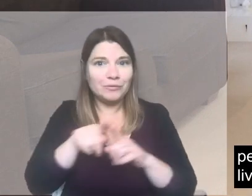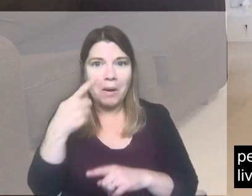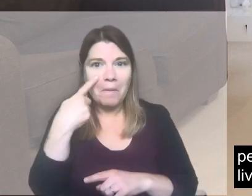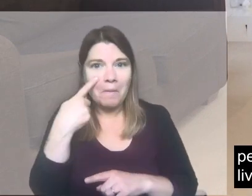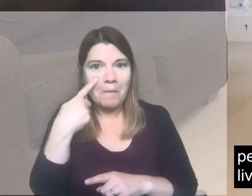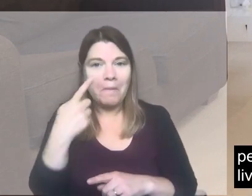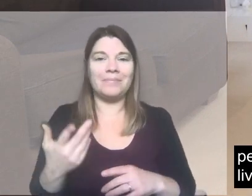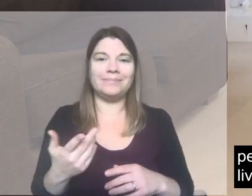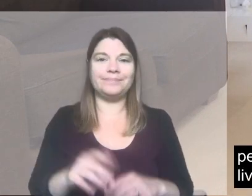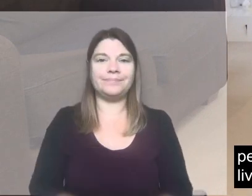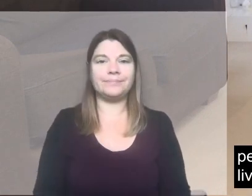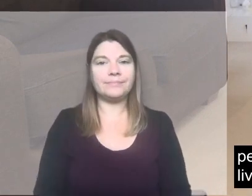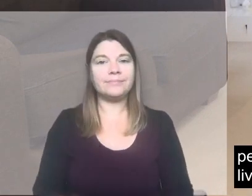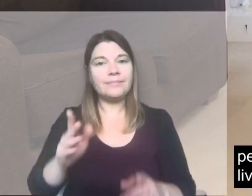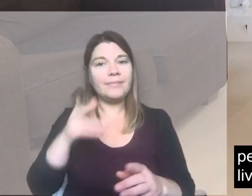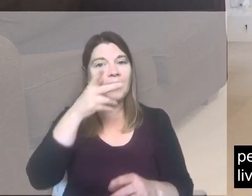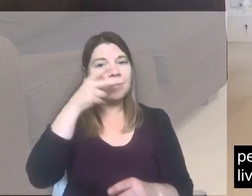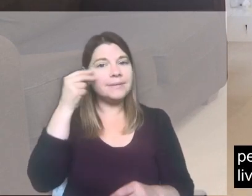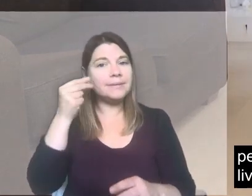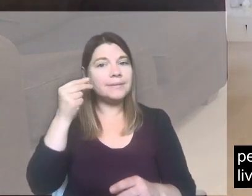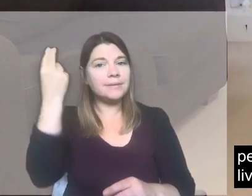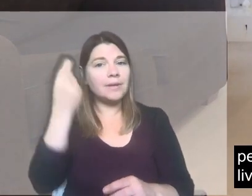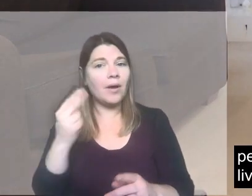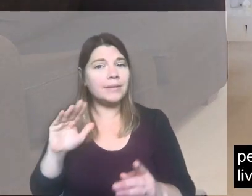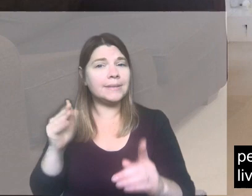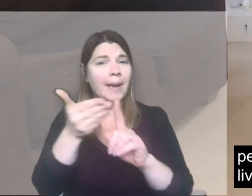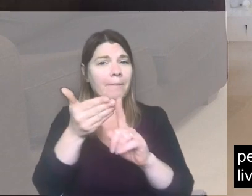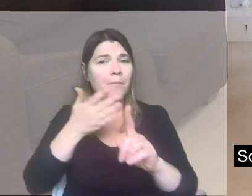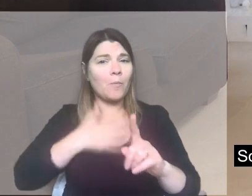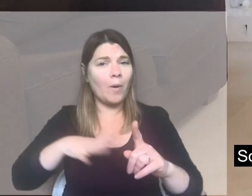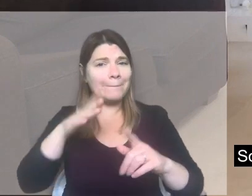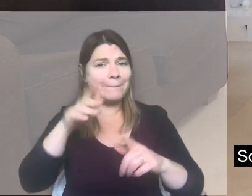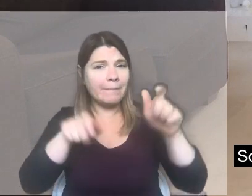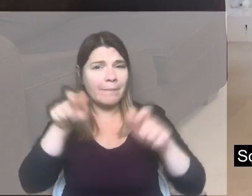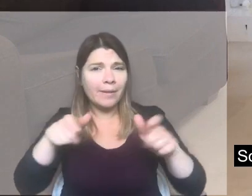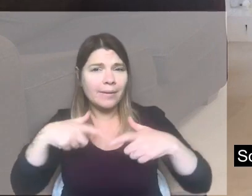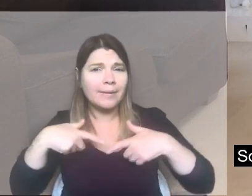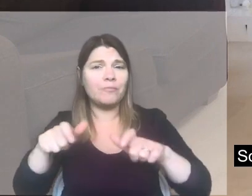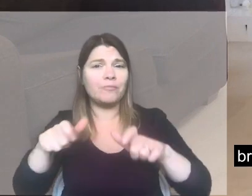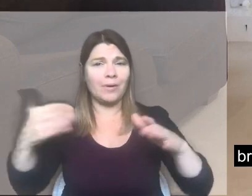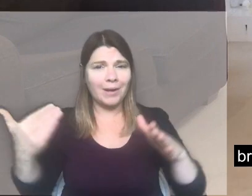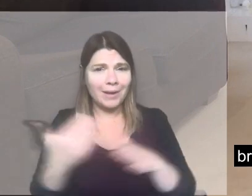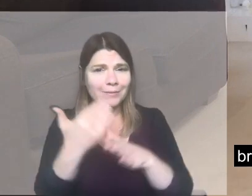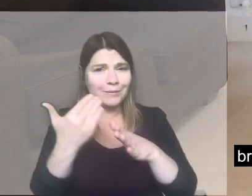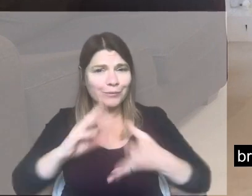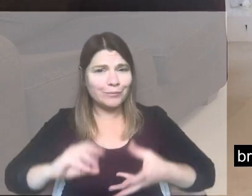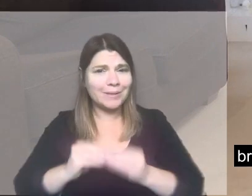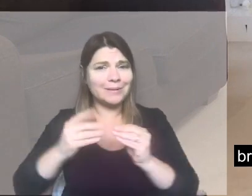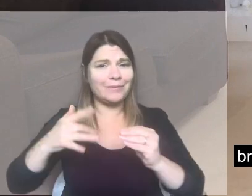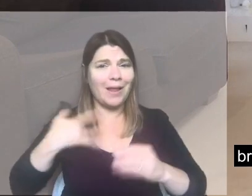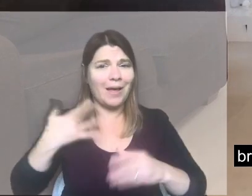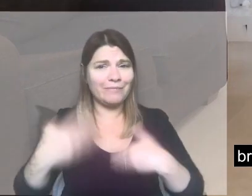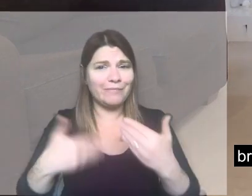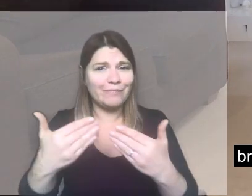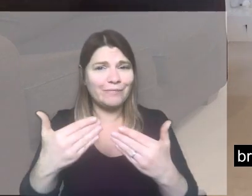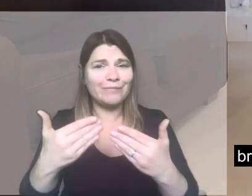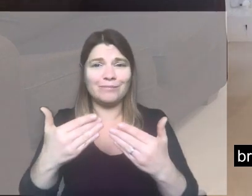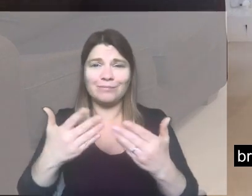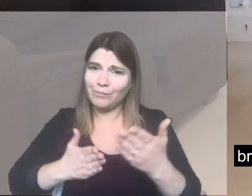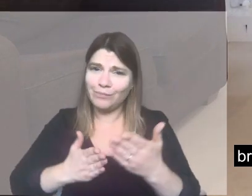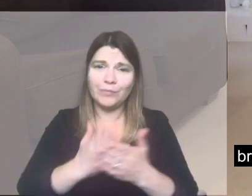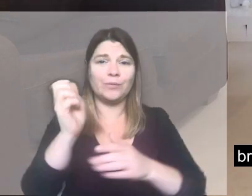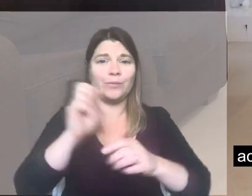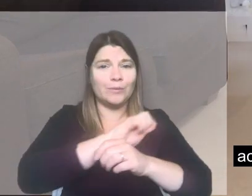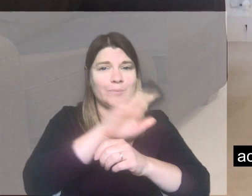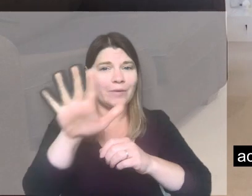as possible can continue to live active and creative lives. So over the next few weeks, we're going to be bringing you a range